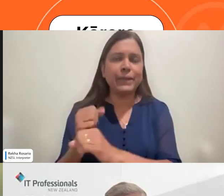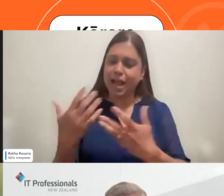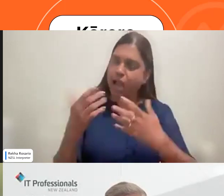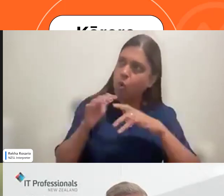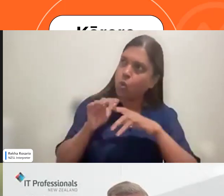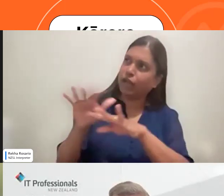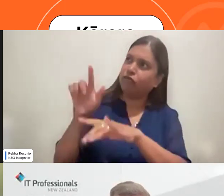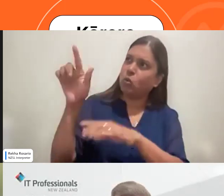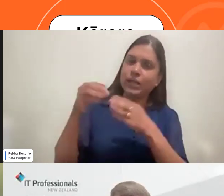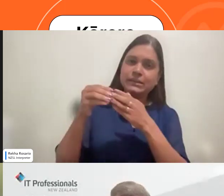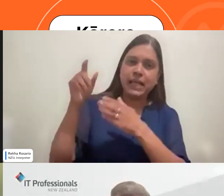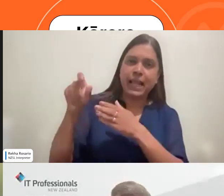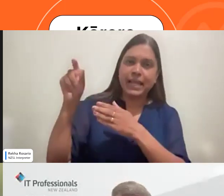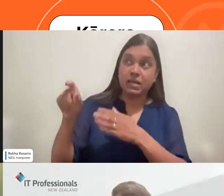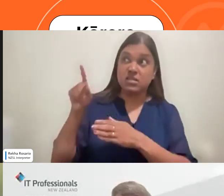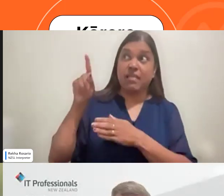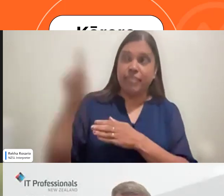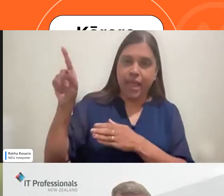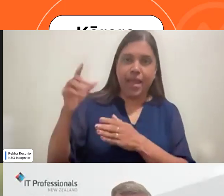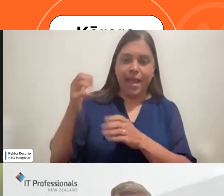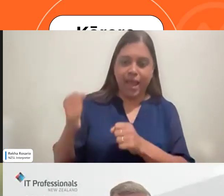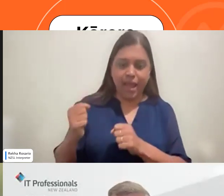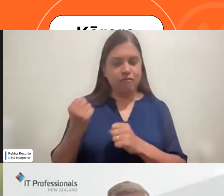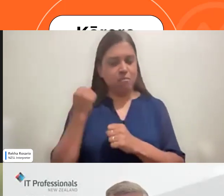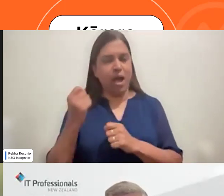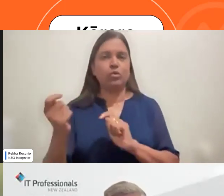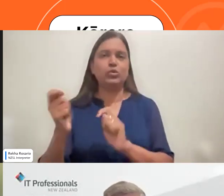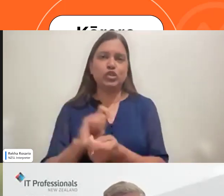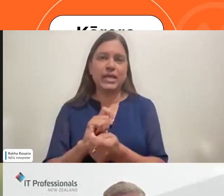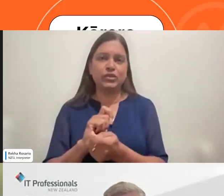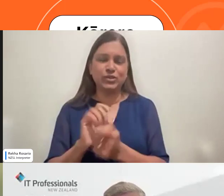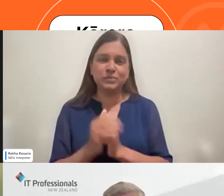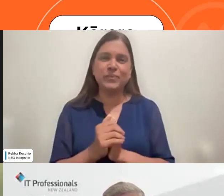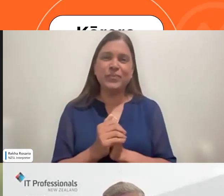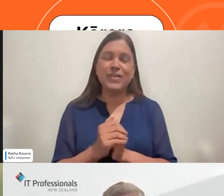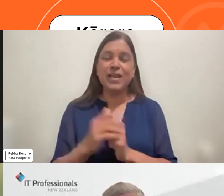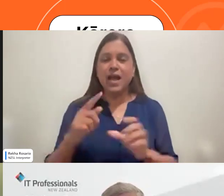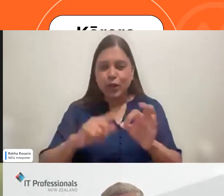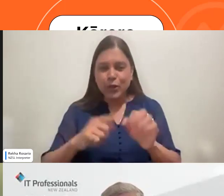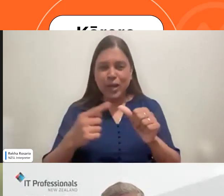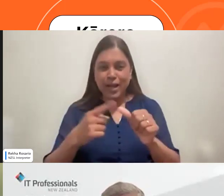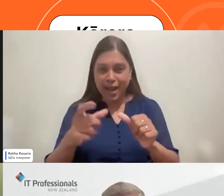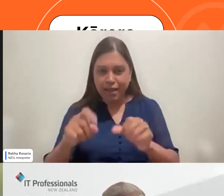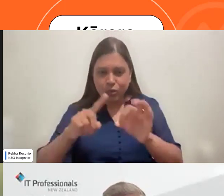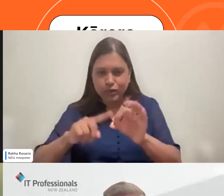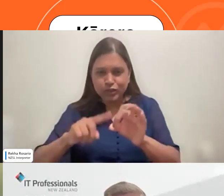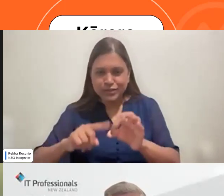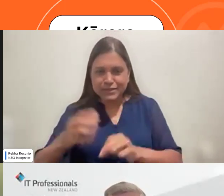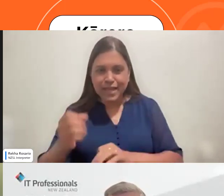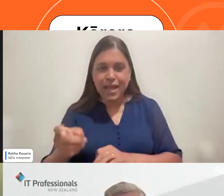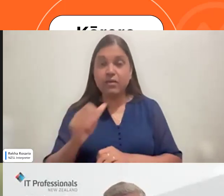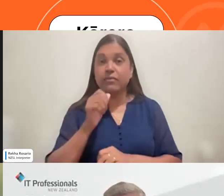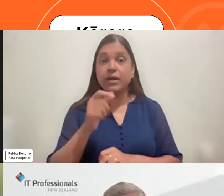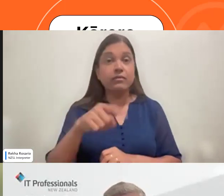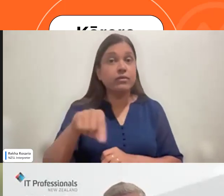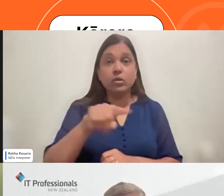to embody this and change. There were a few questions in the Q&A about standards. So if anyone does want to get